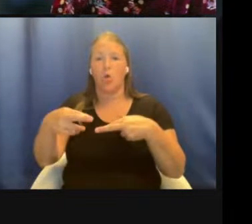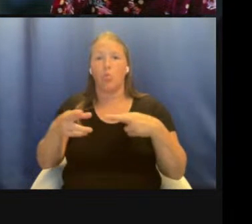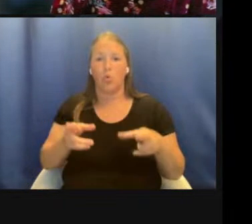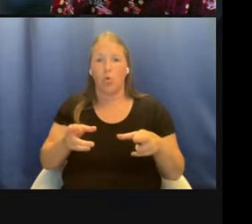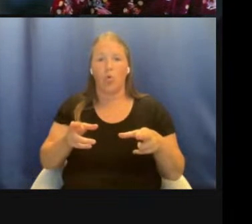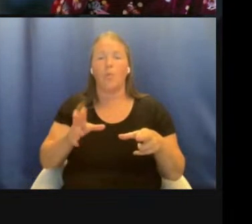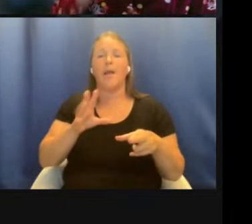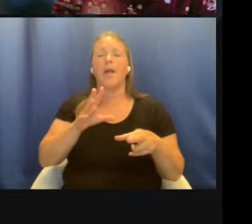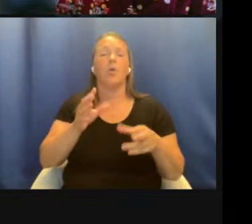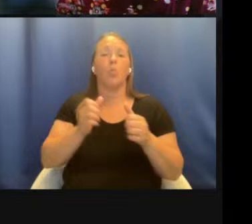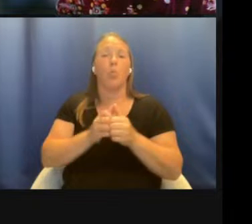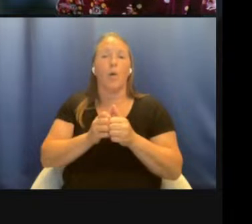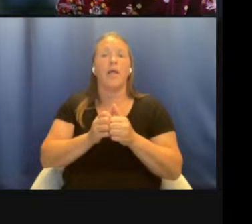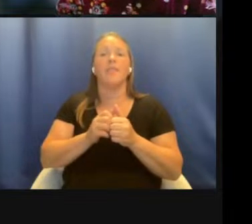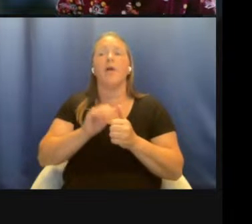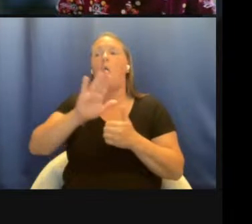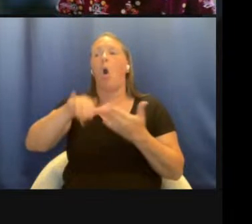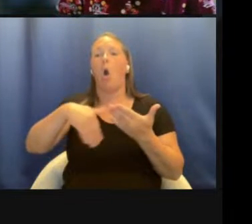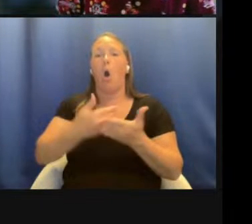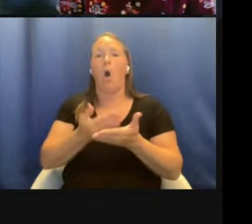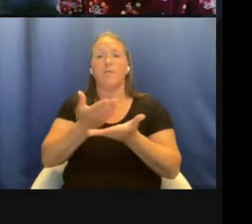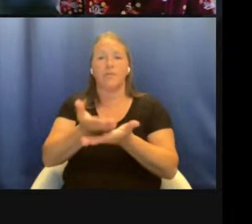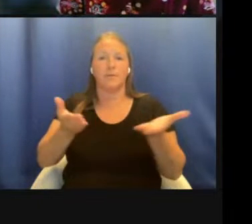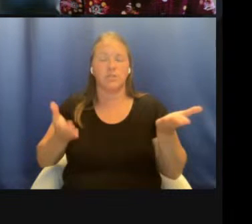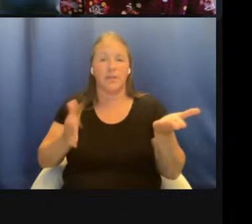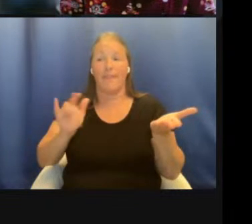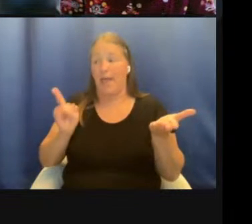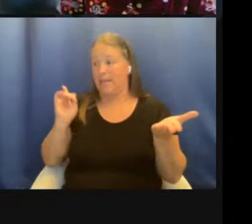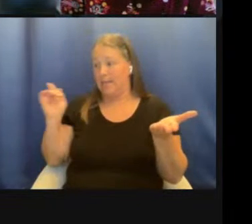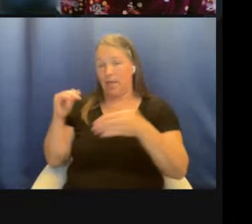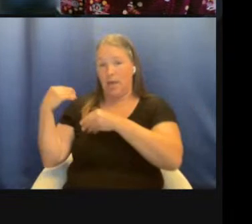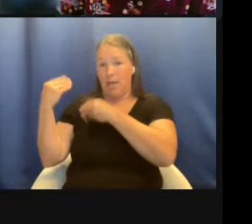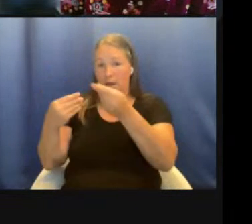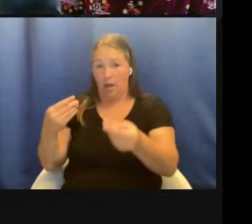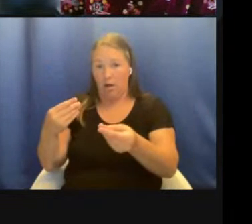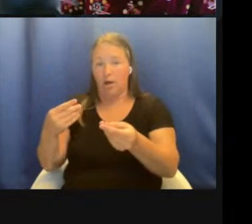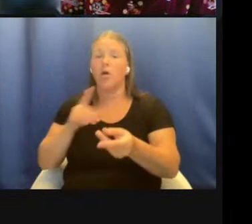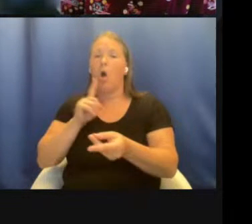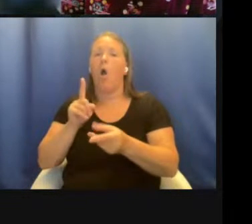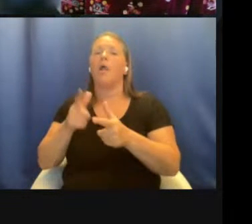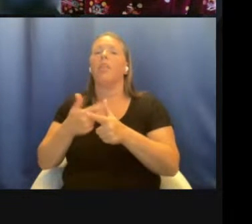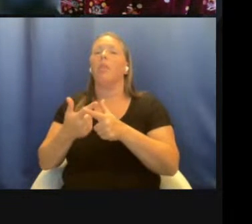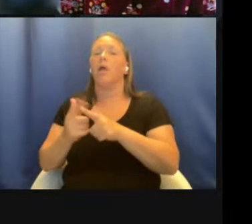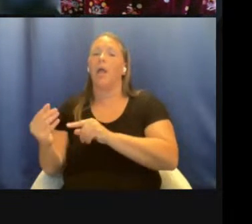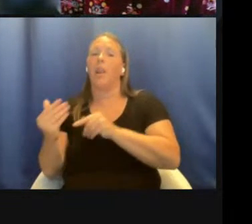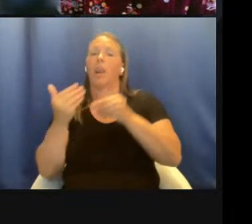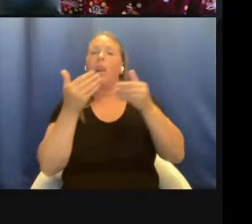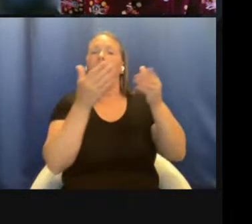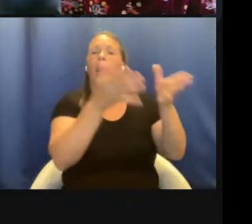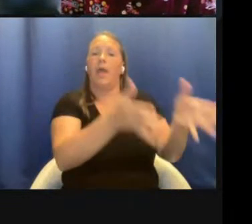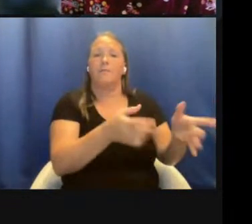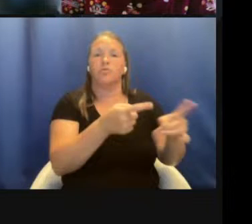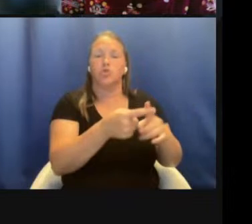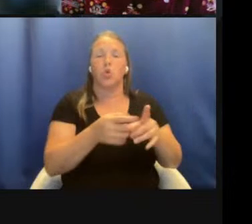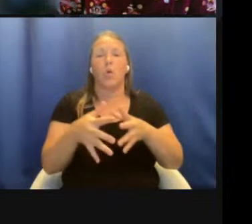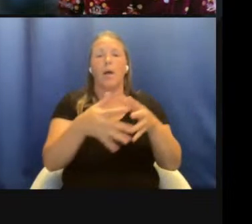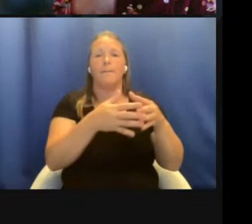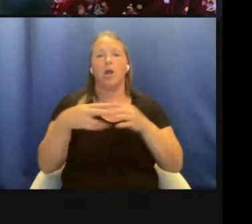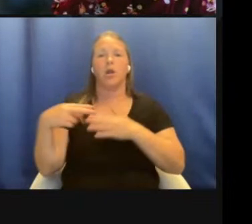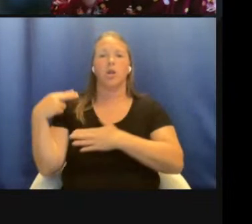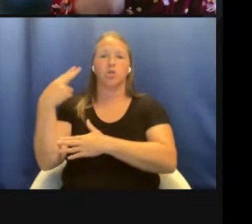that are left to the then Maryland Historical Society. He himself preserved an